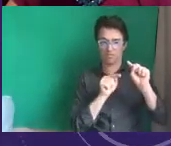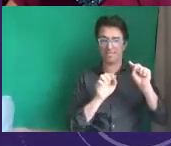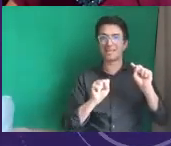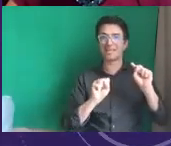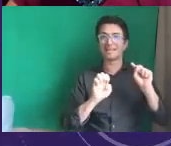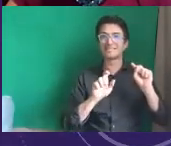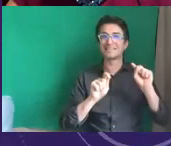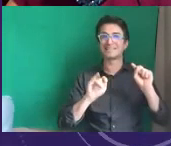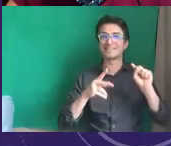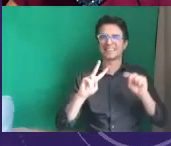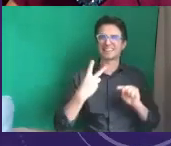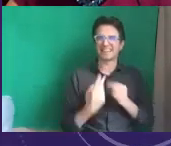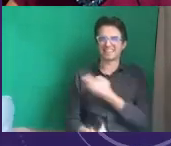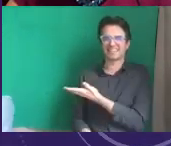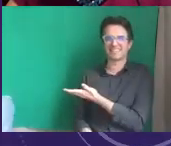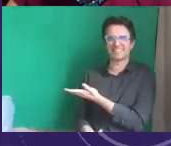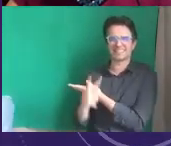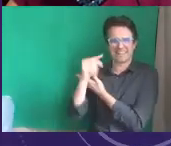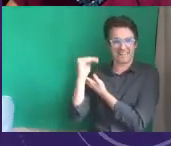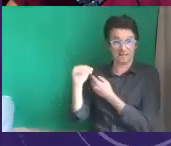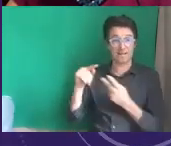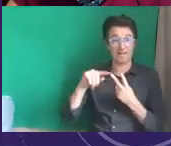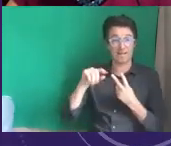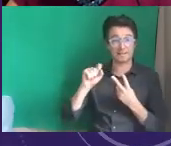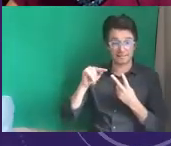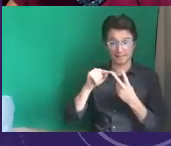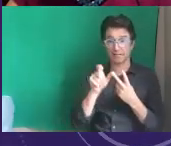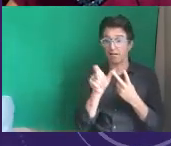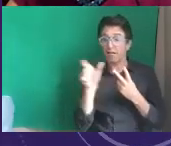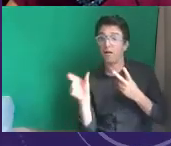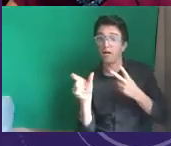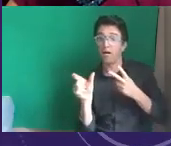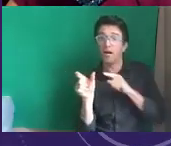You'll need to turn on the Compose Image Description setting.